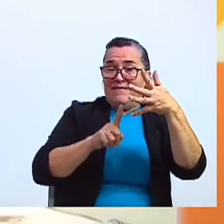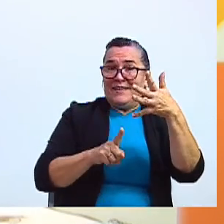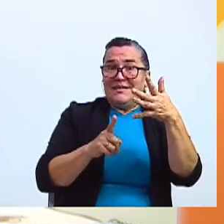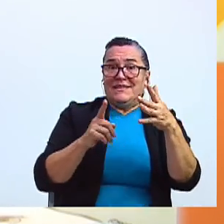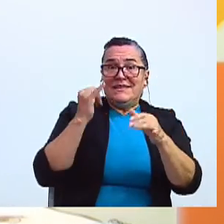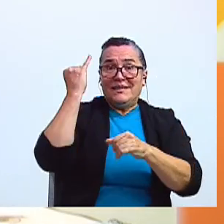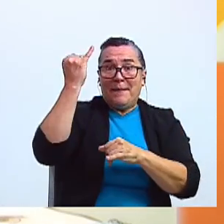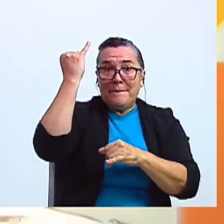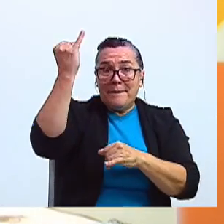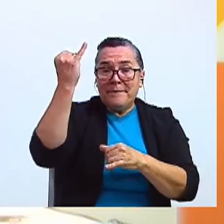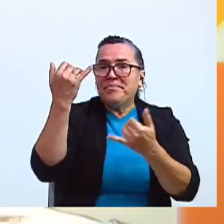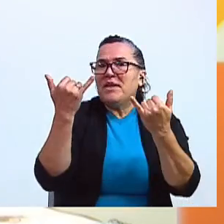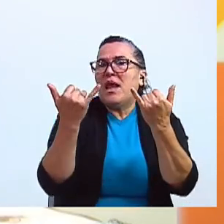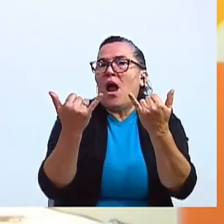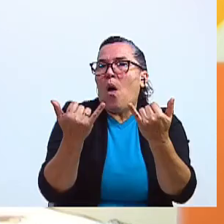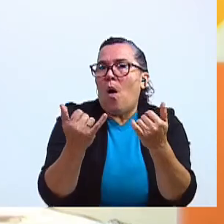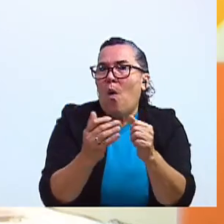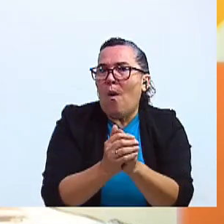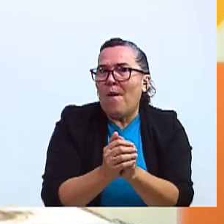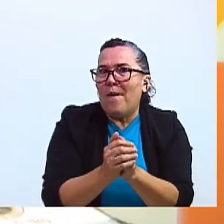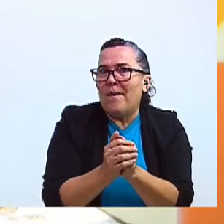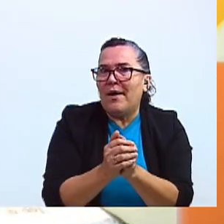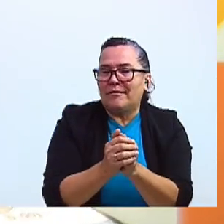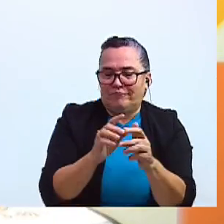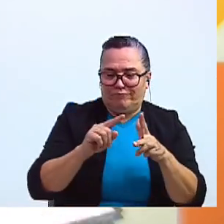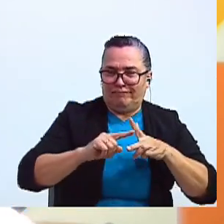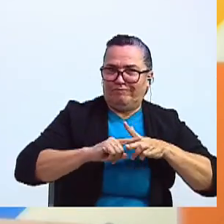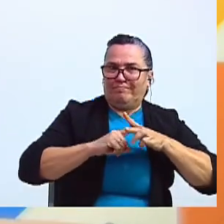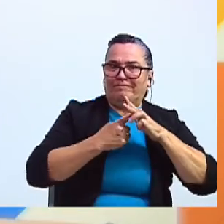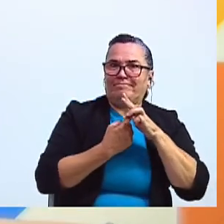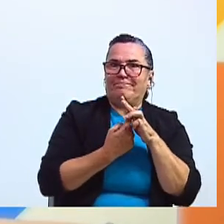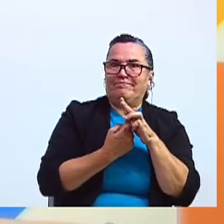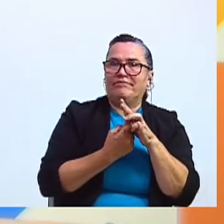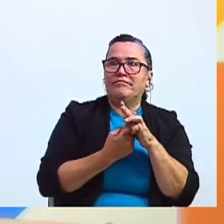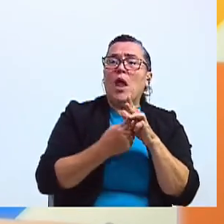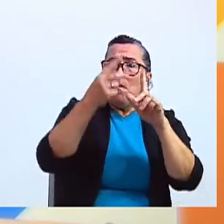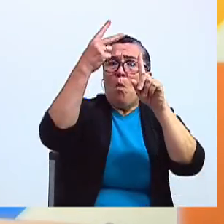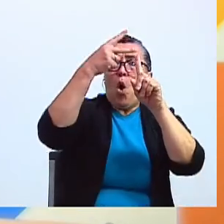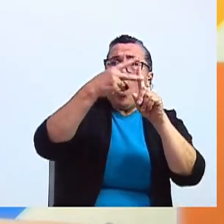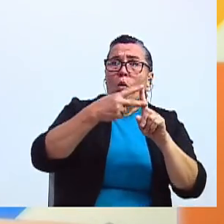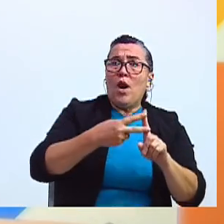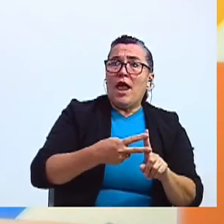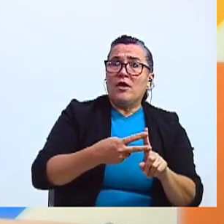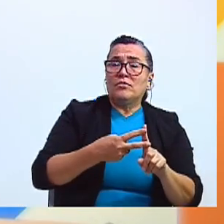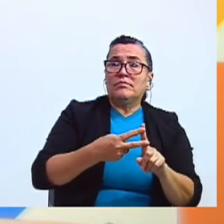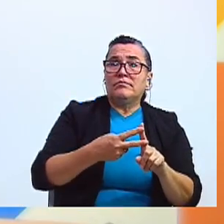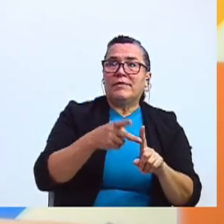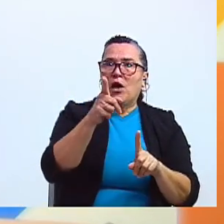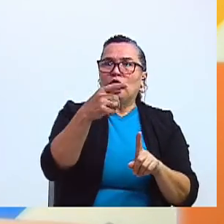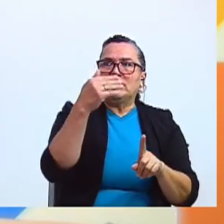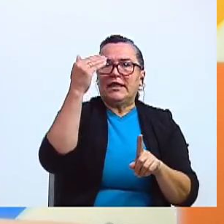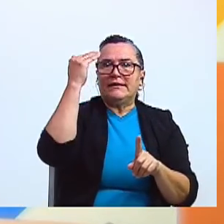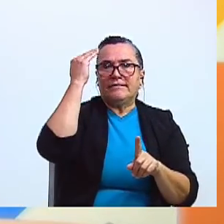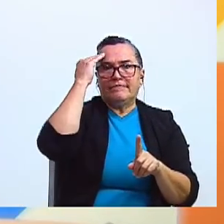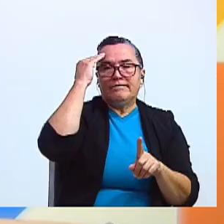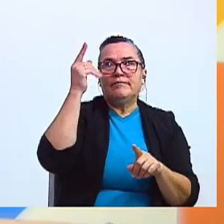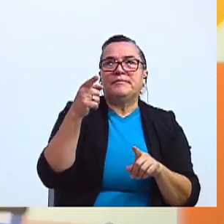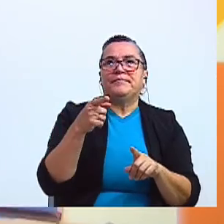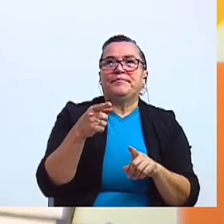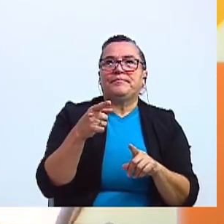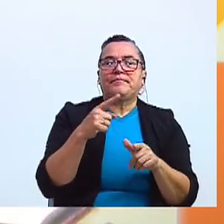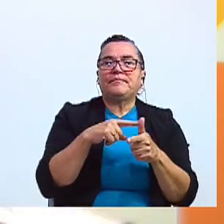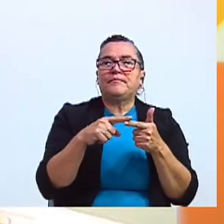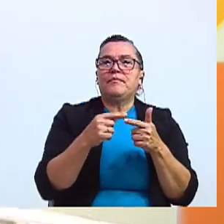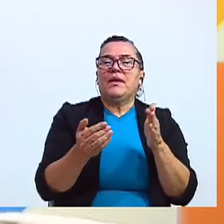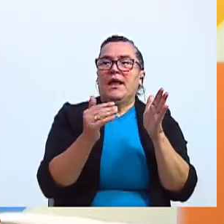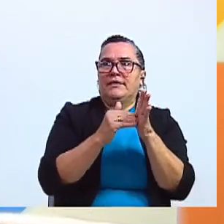right? Now I'm going to introduce you again the vocabulary for you to have it. So I want you